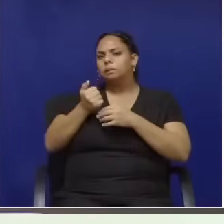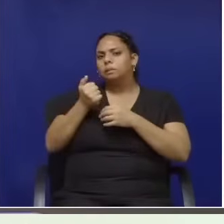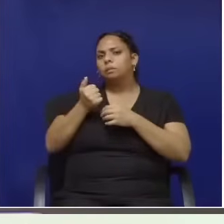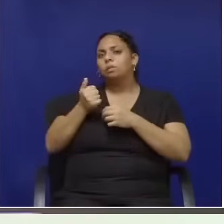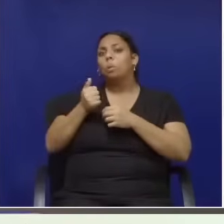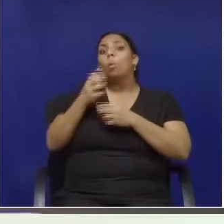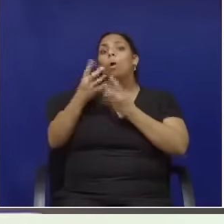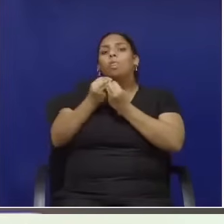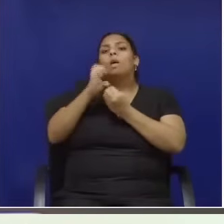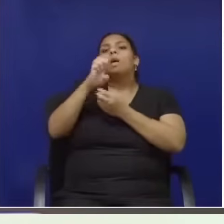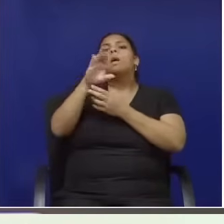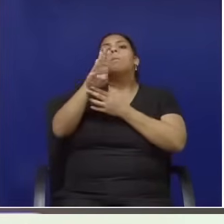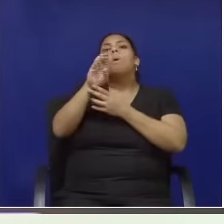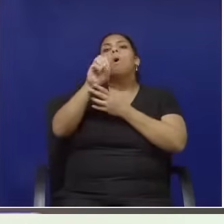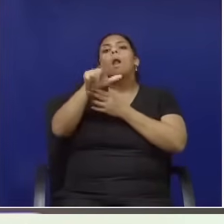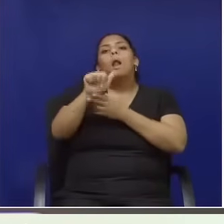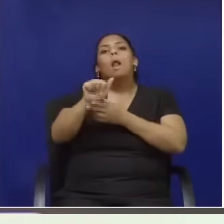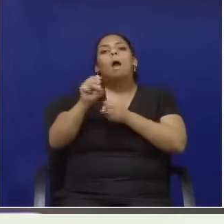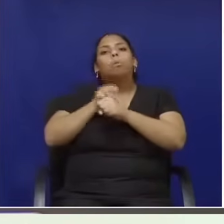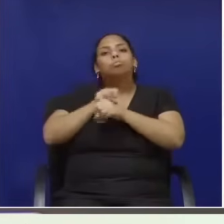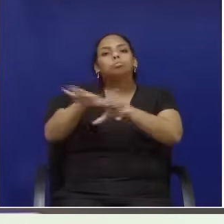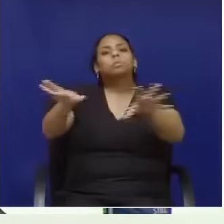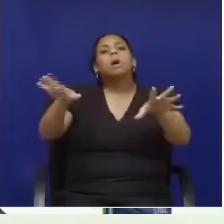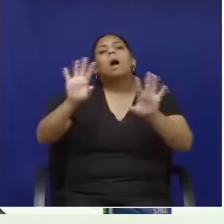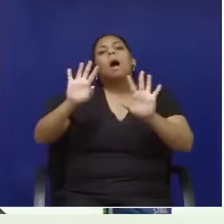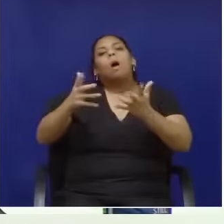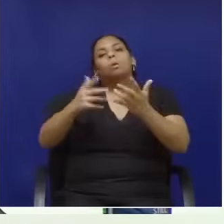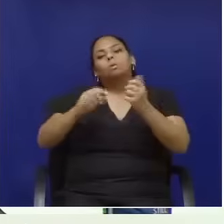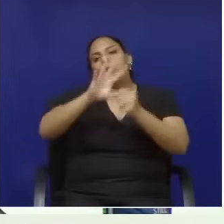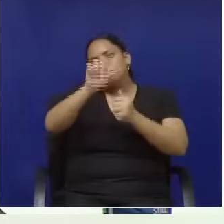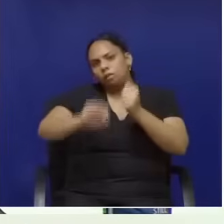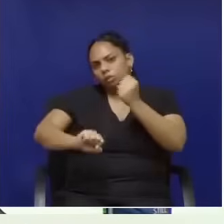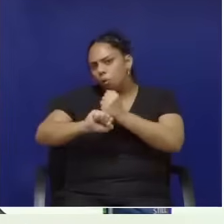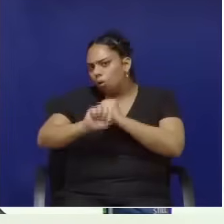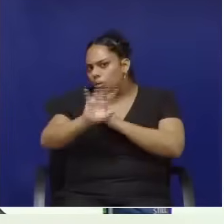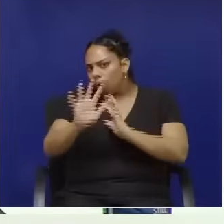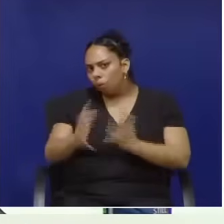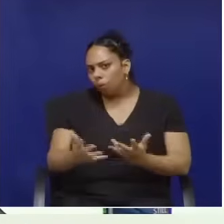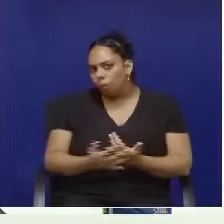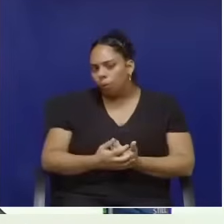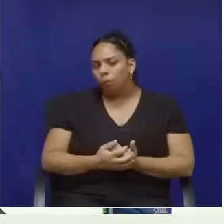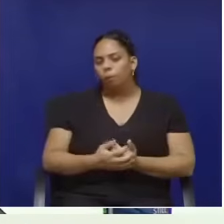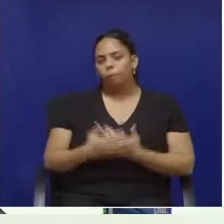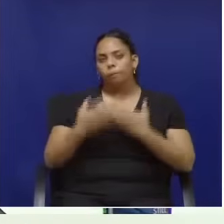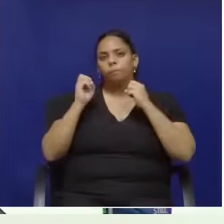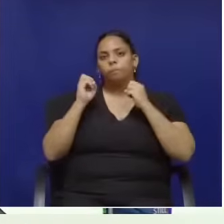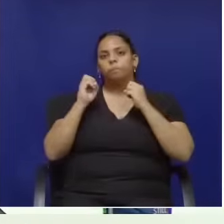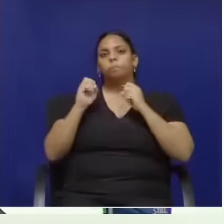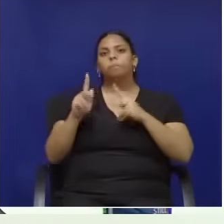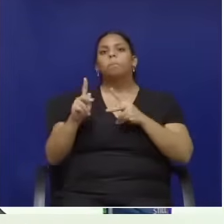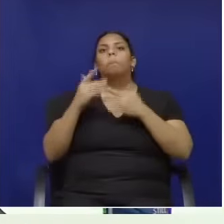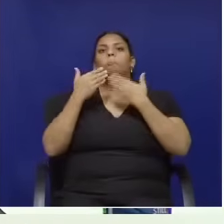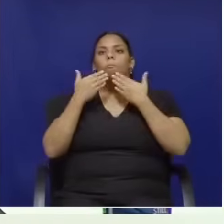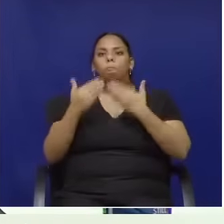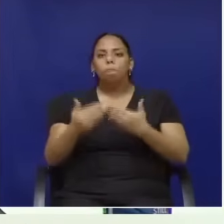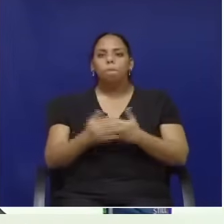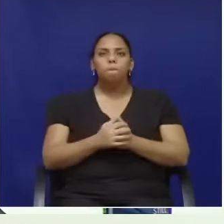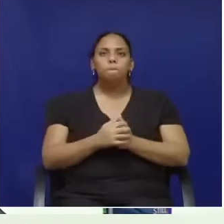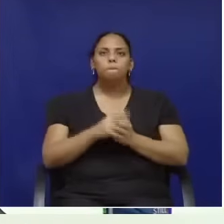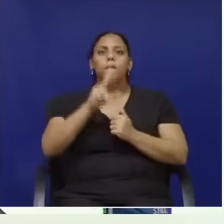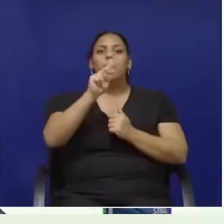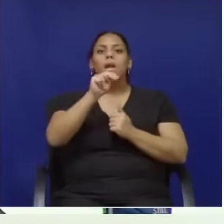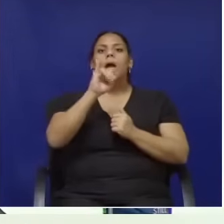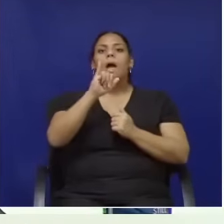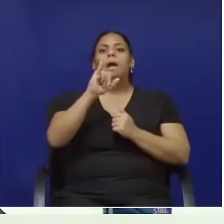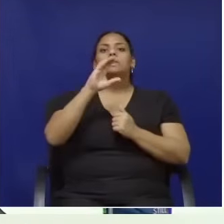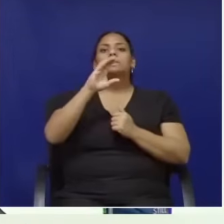Ebola outbreak? Thank you very much. Honourable Minister. Yeah, thank you. Our NICD